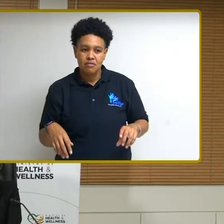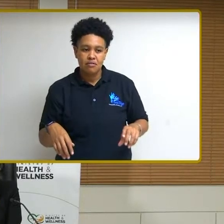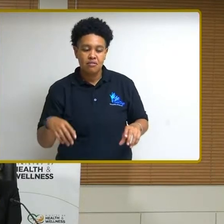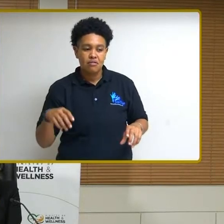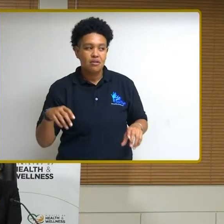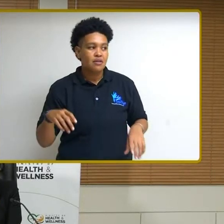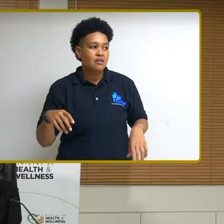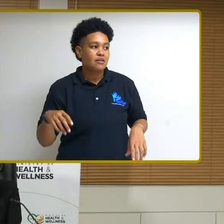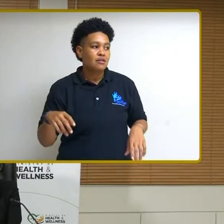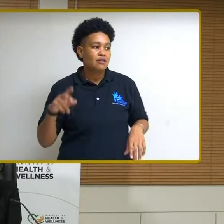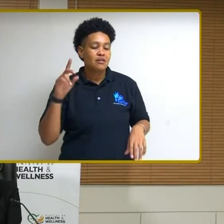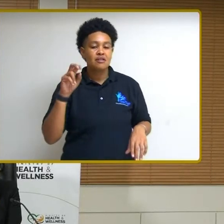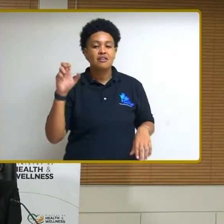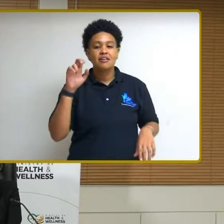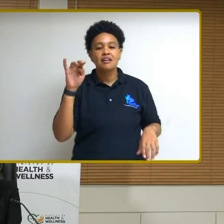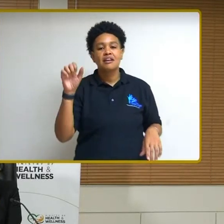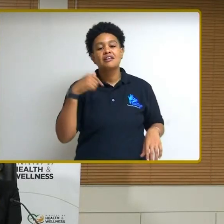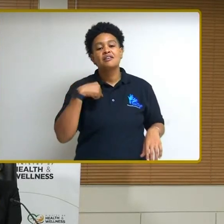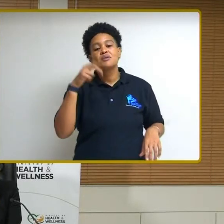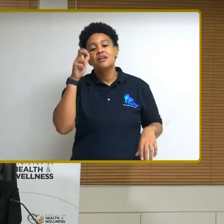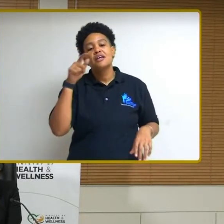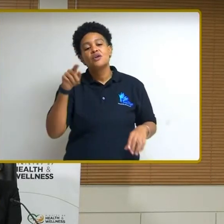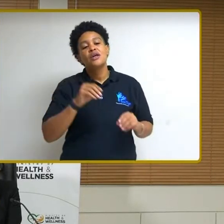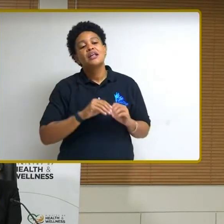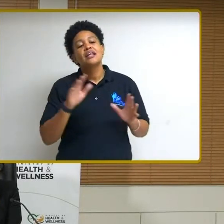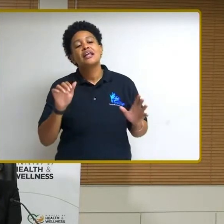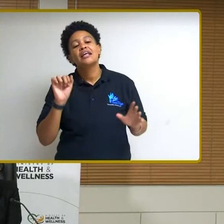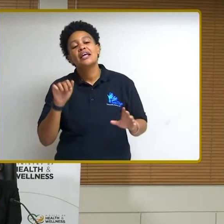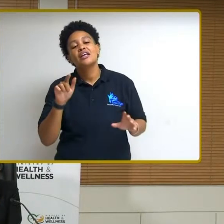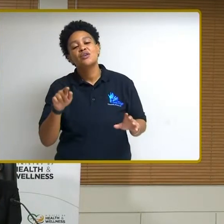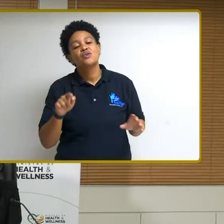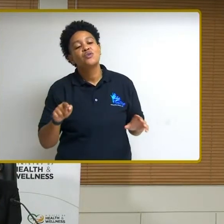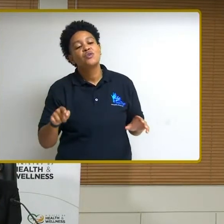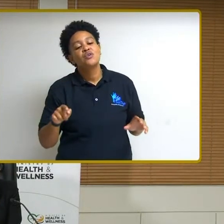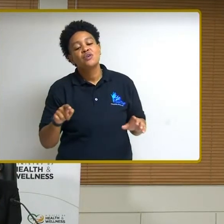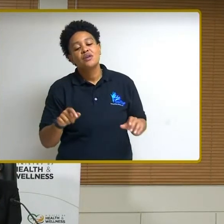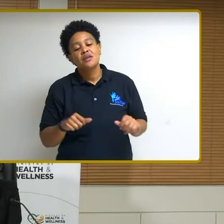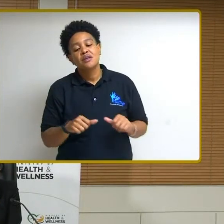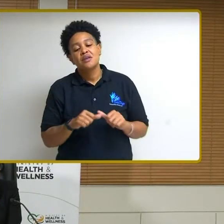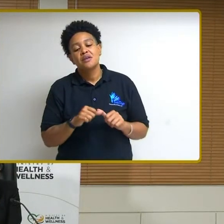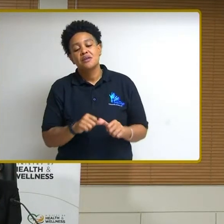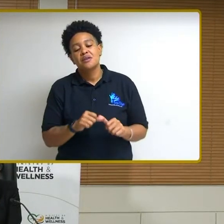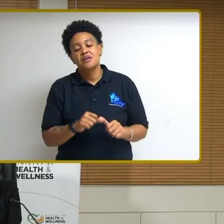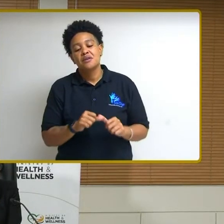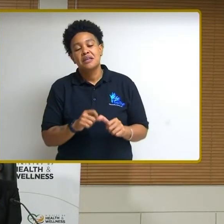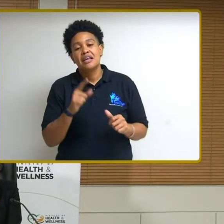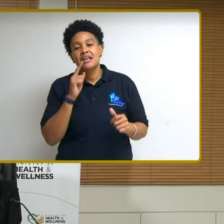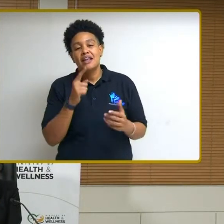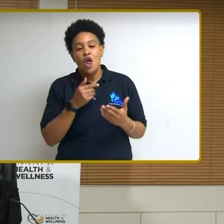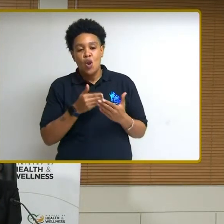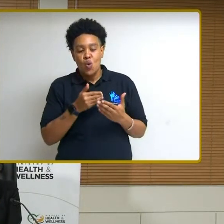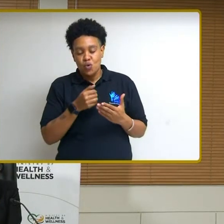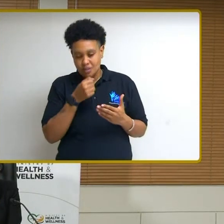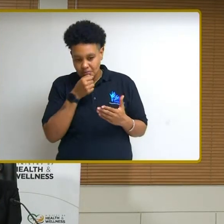Dr. Ennis, we're not hearing you very clearly. Can you maintain a distance, a close distance